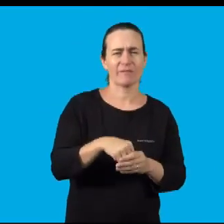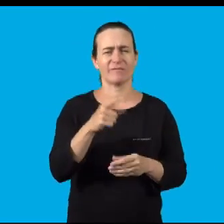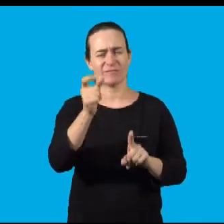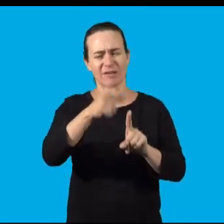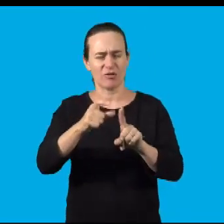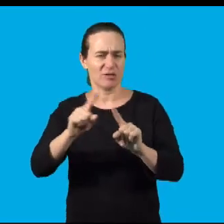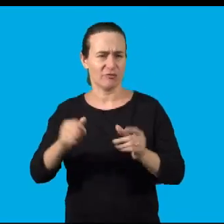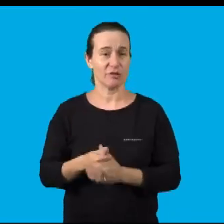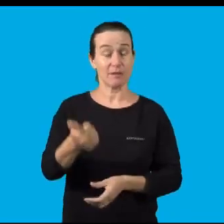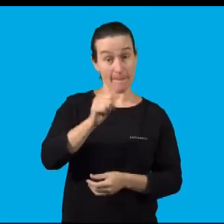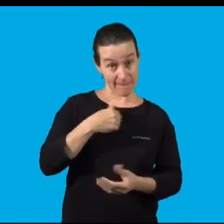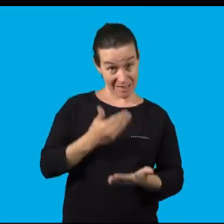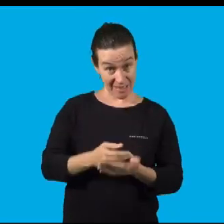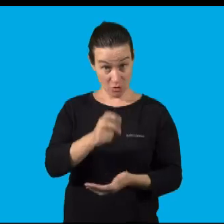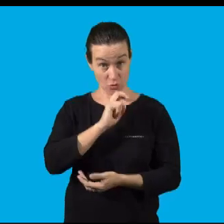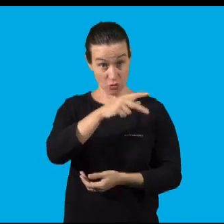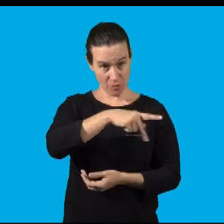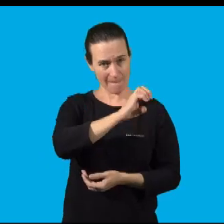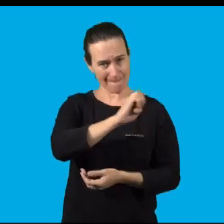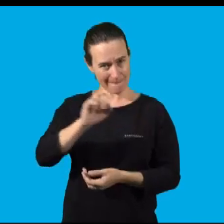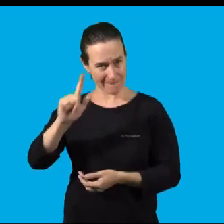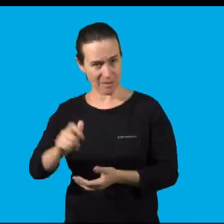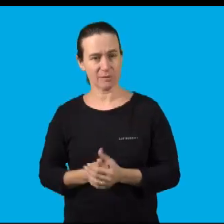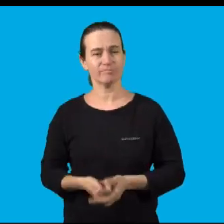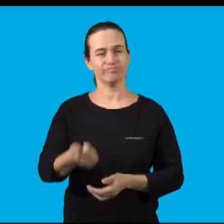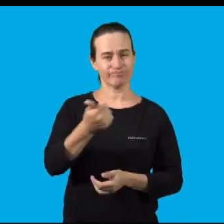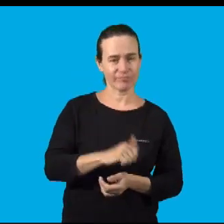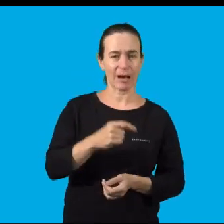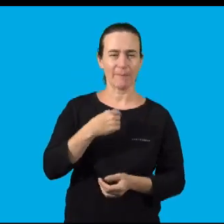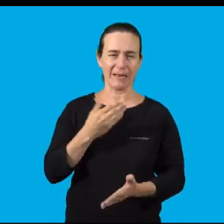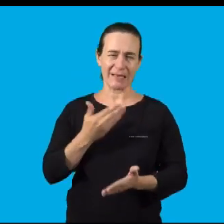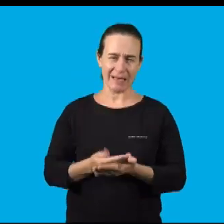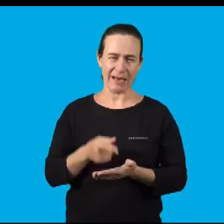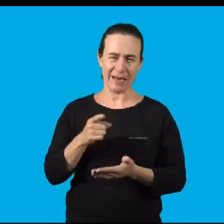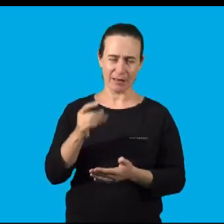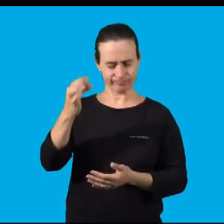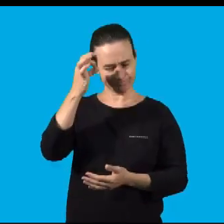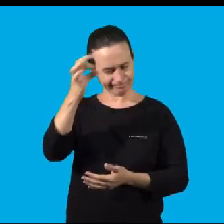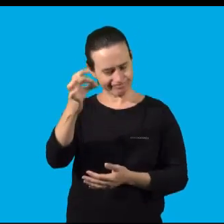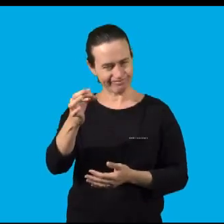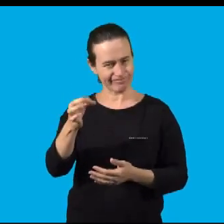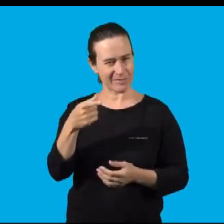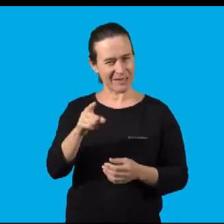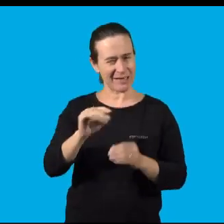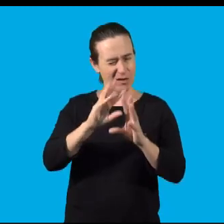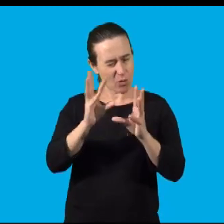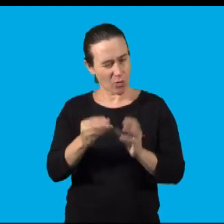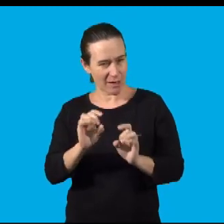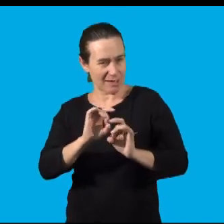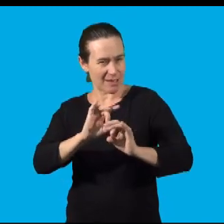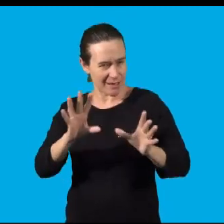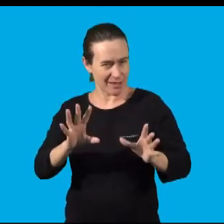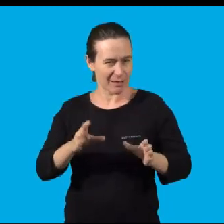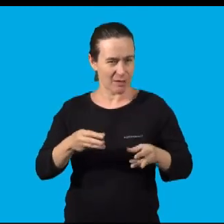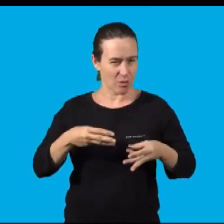to use the Peel method successfully, and you must be able to formulate in a precise and detailed manner